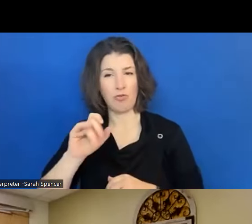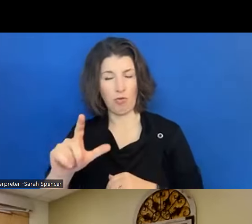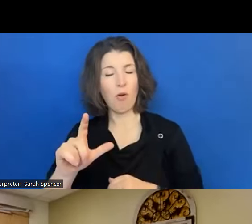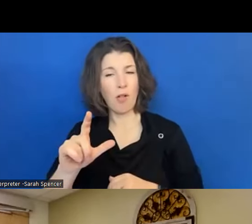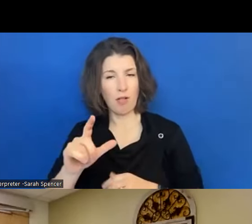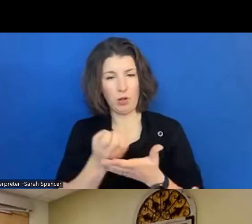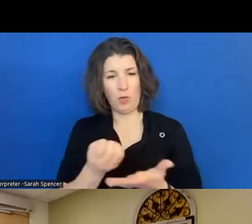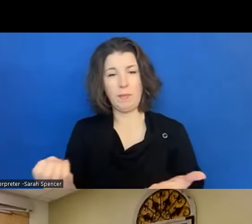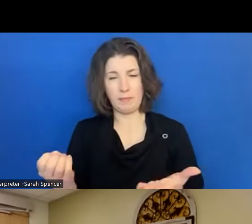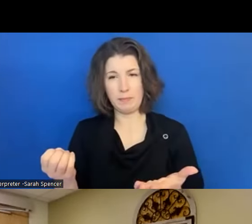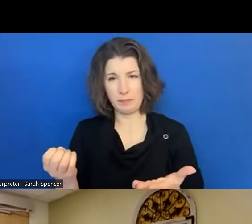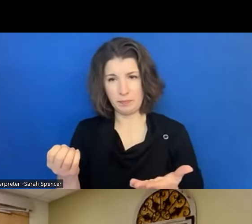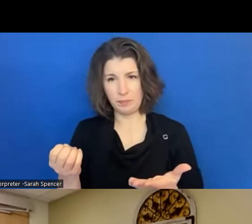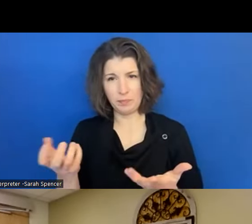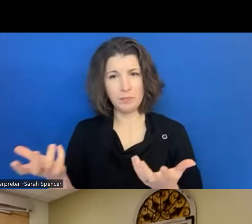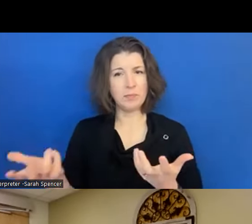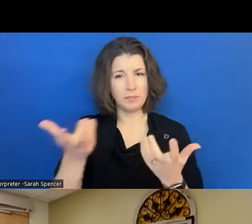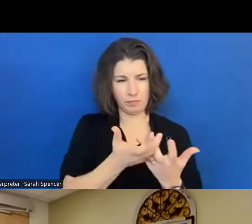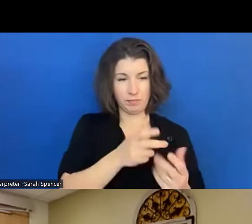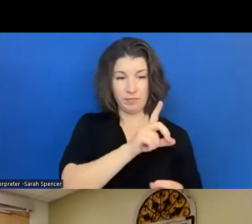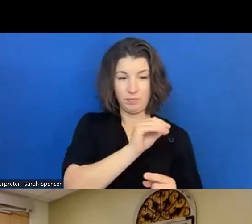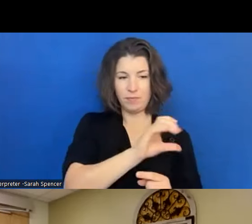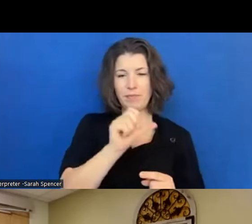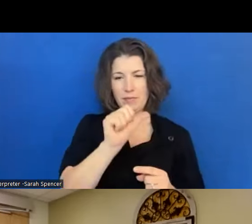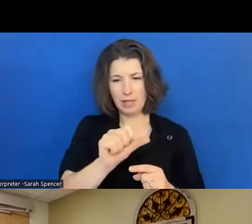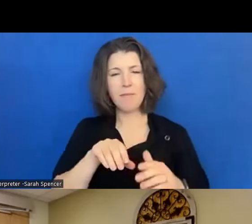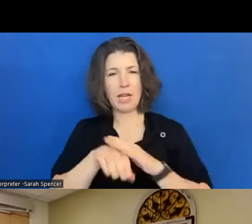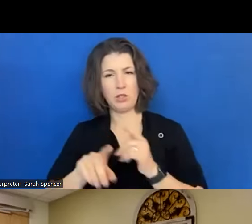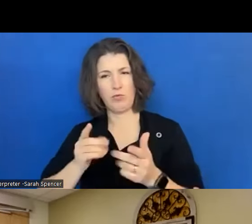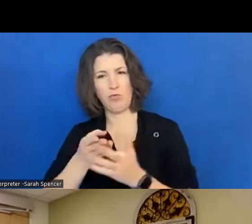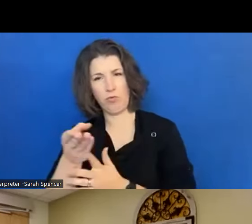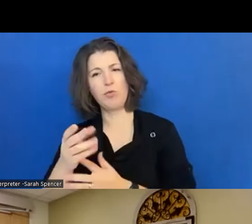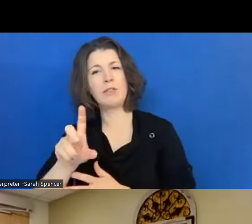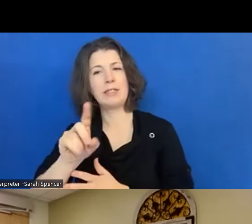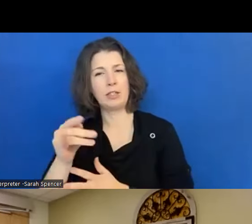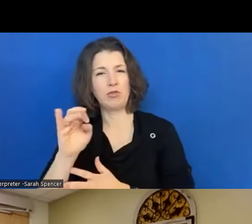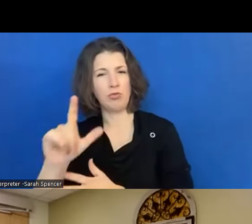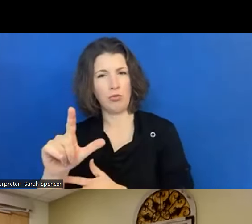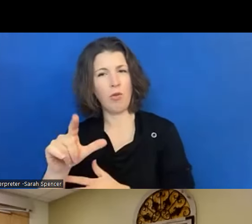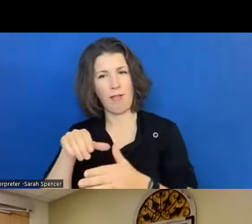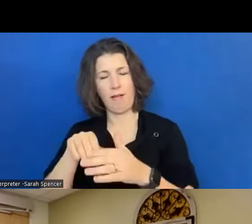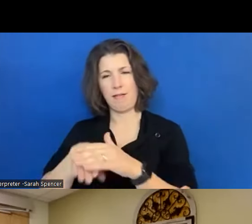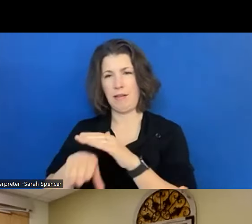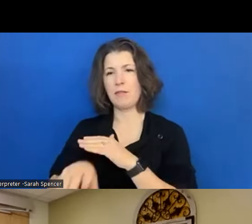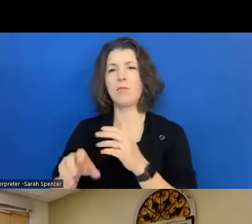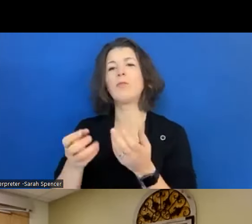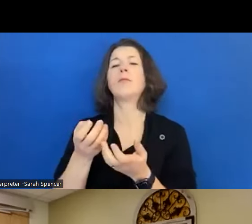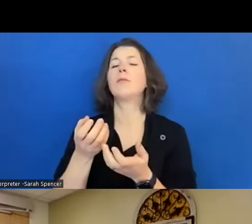equipment, document to everyone, including educational and training materials,